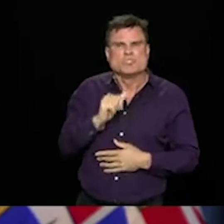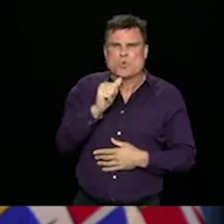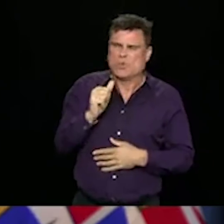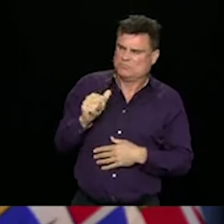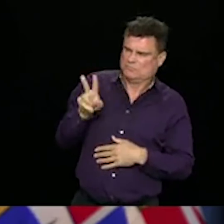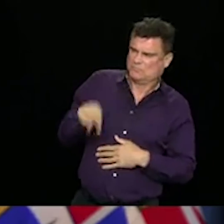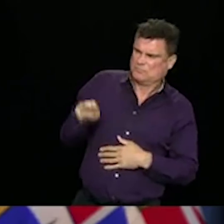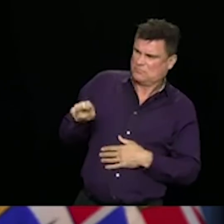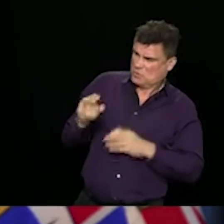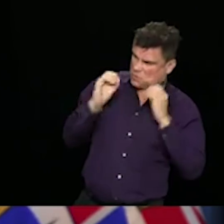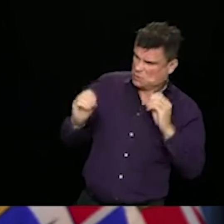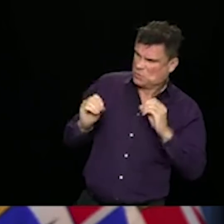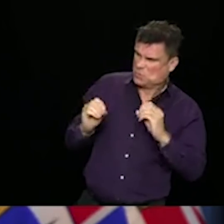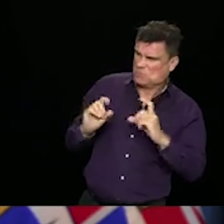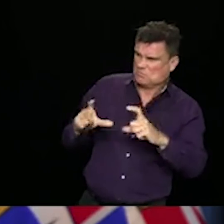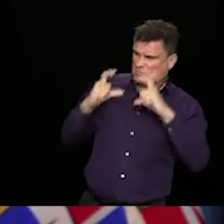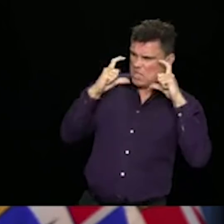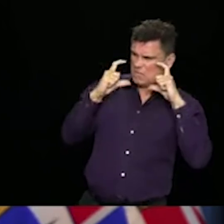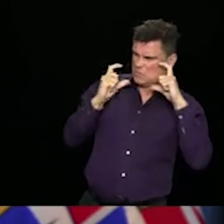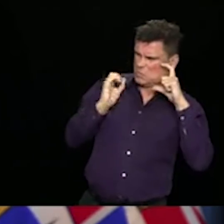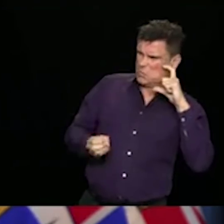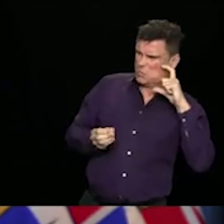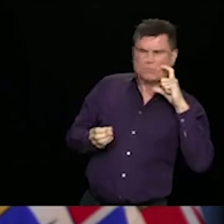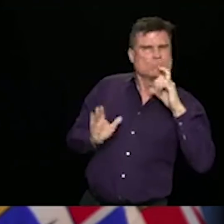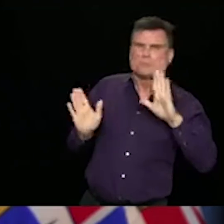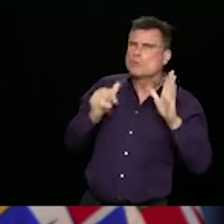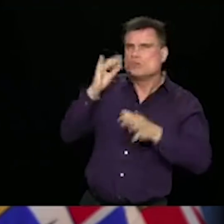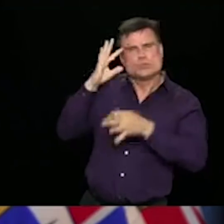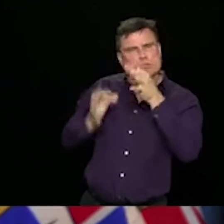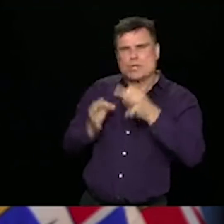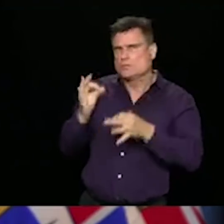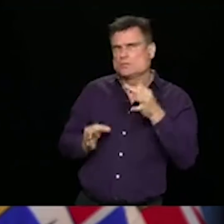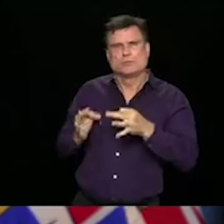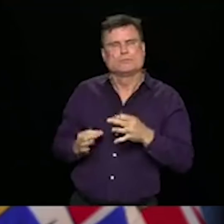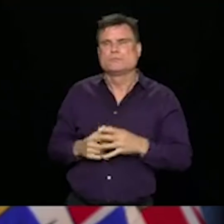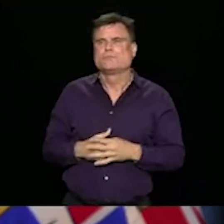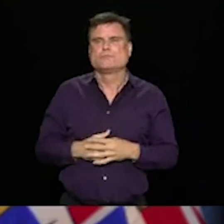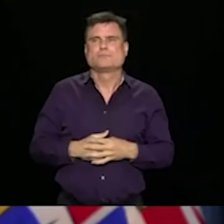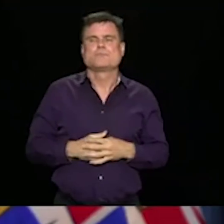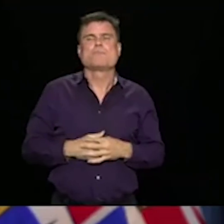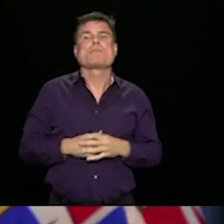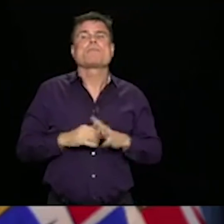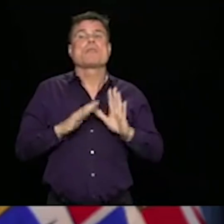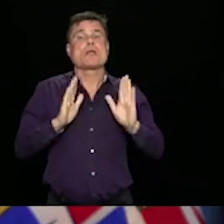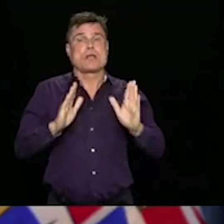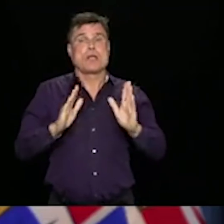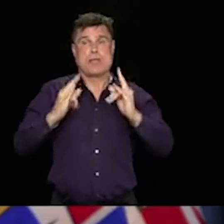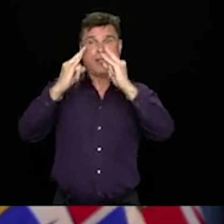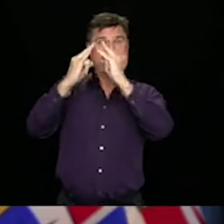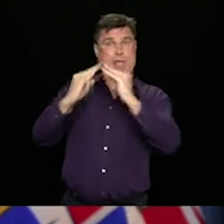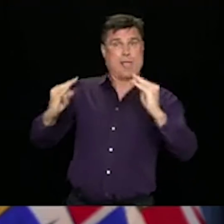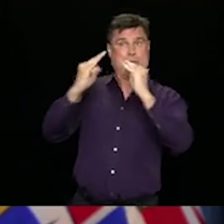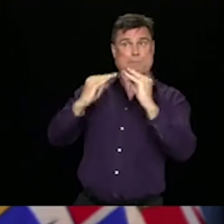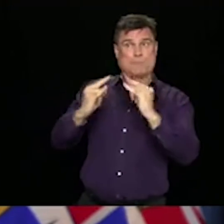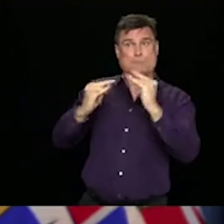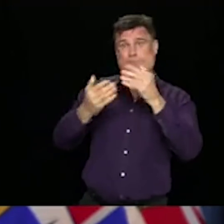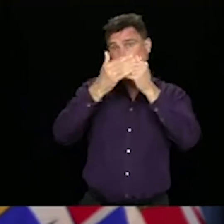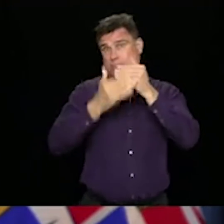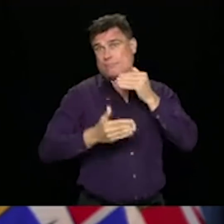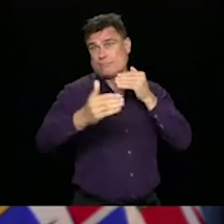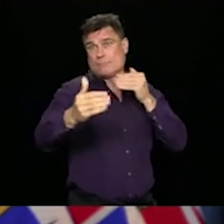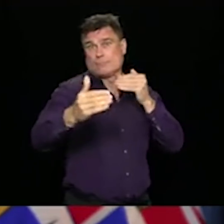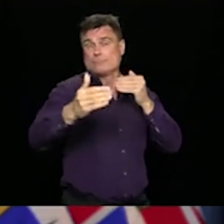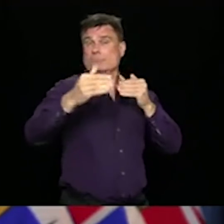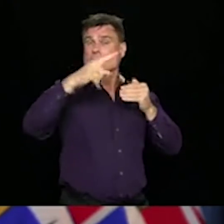lessened. The start of the camping season also means we can expand our time outdoors to include the many nearby and beautiful